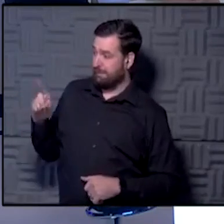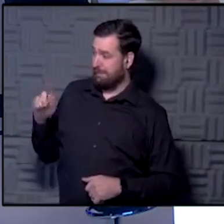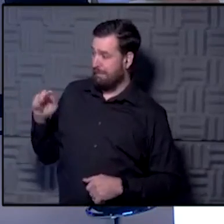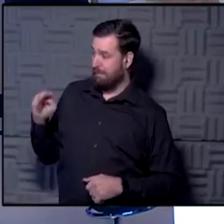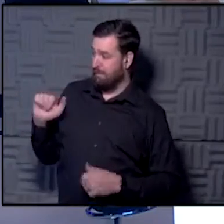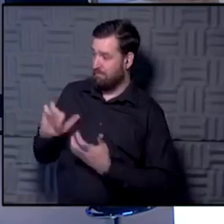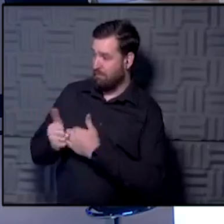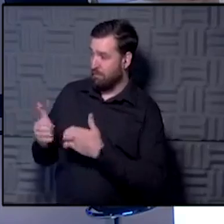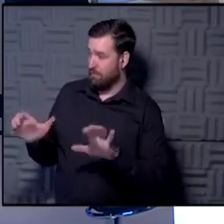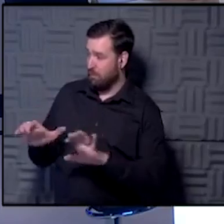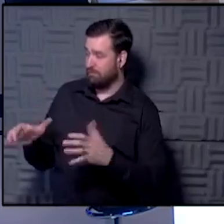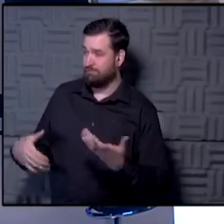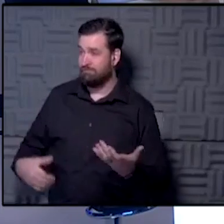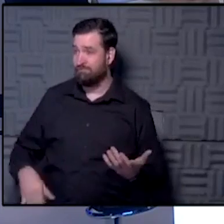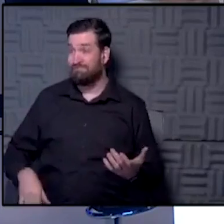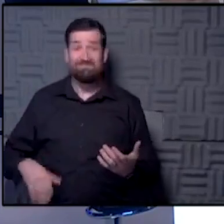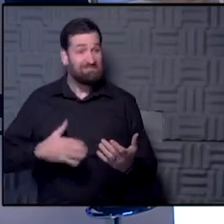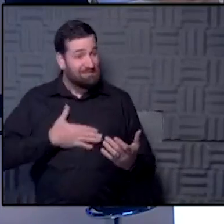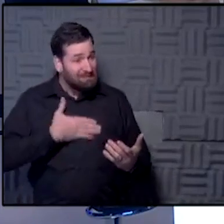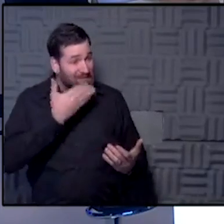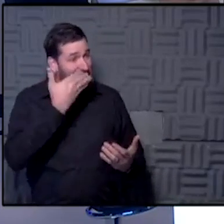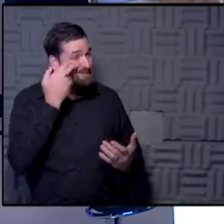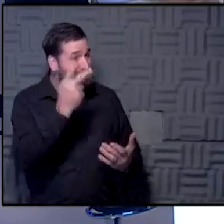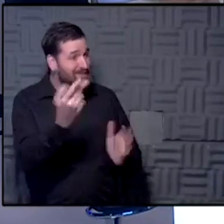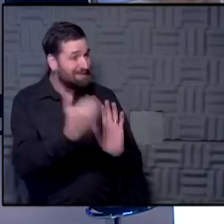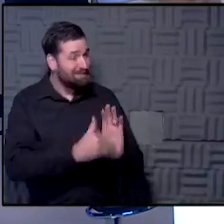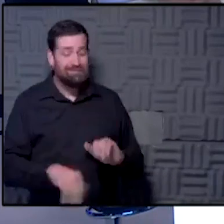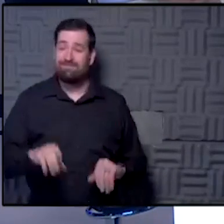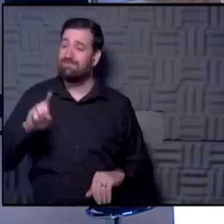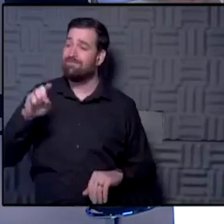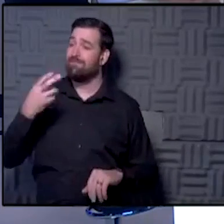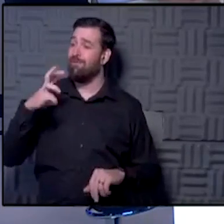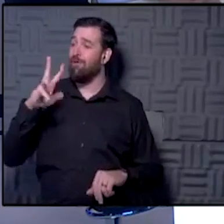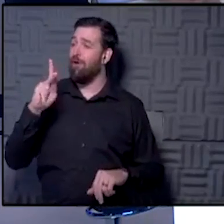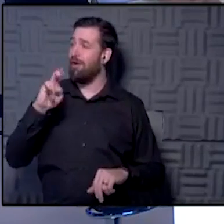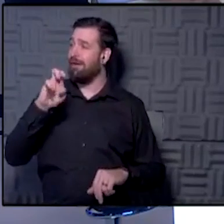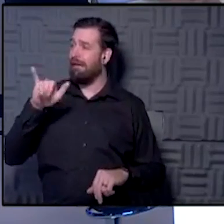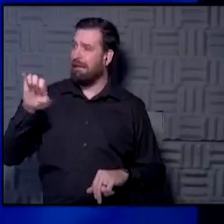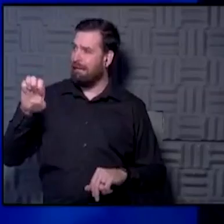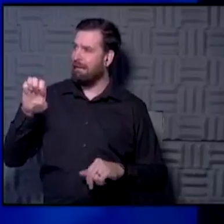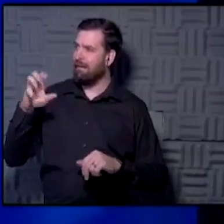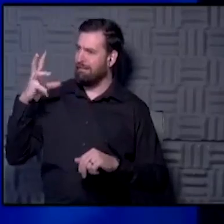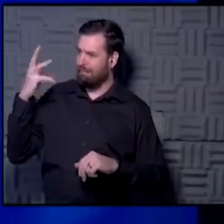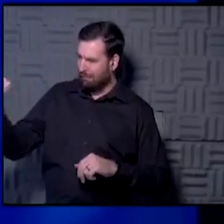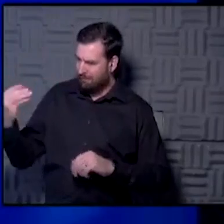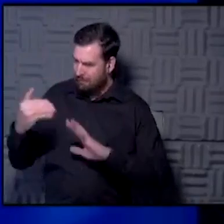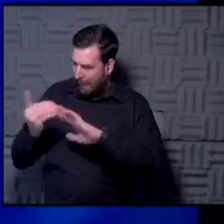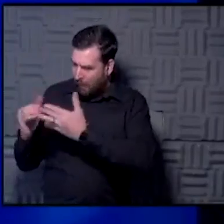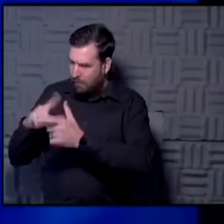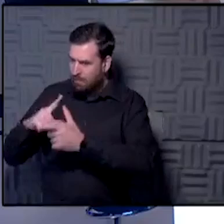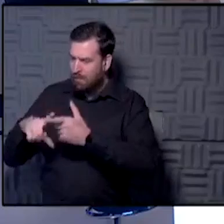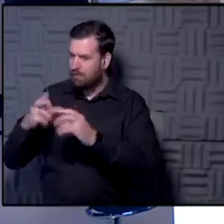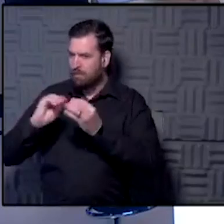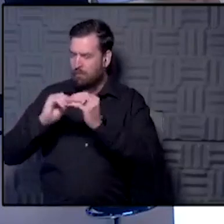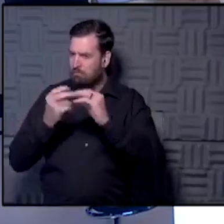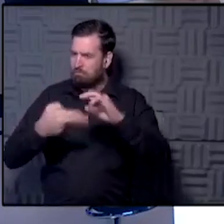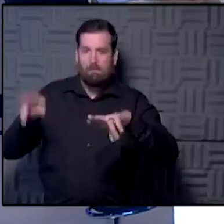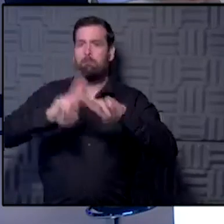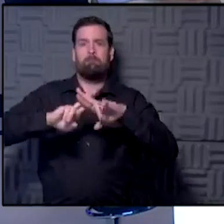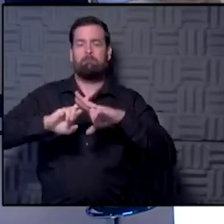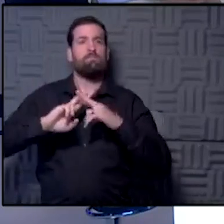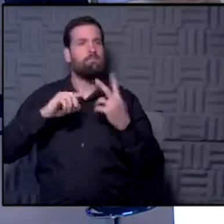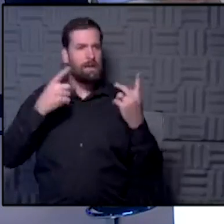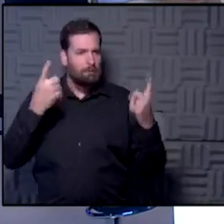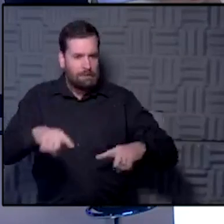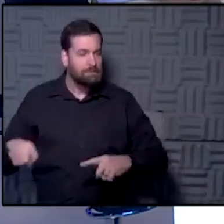doing? It's good to see you back. It's good to be back. Little Hawkeye, I leave town and all of a sudden the numbers go up. What's that about? What did you do here? You know,